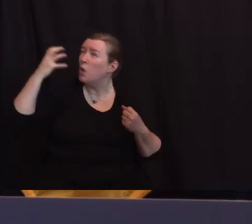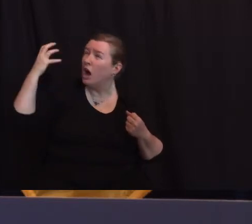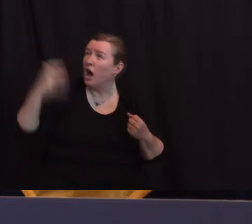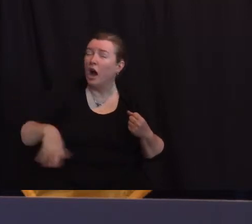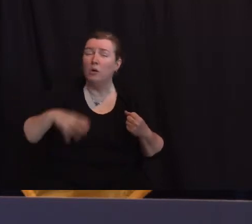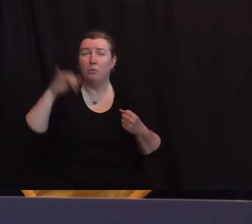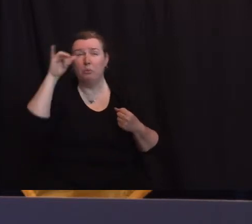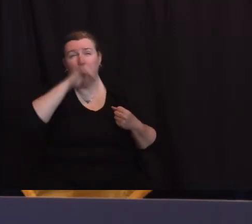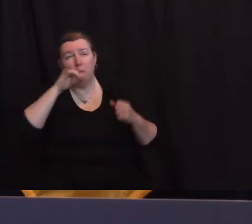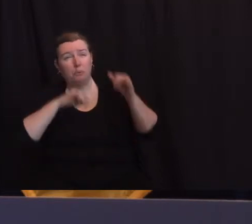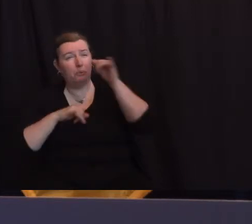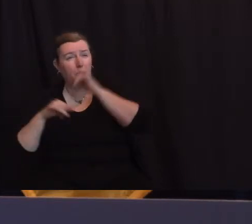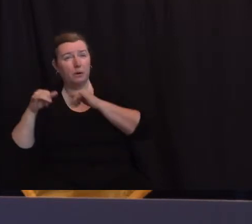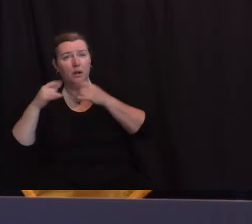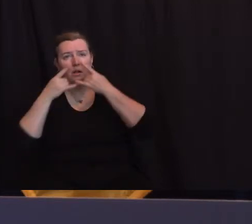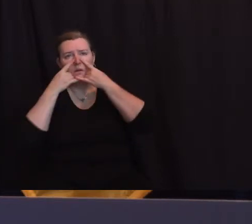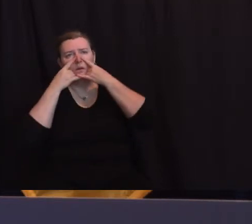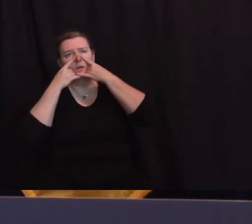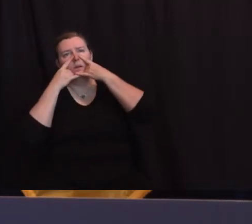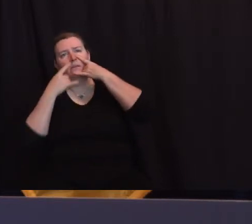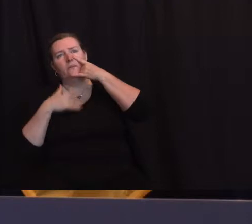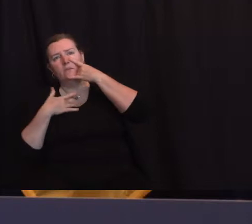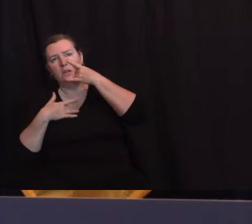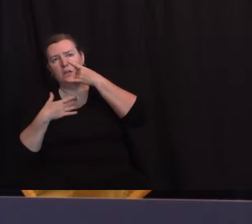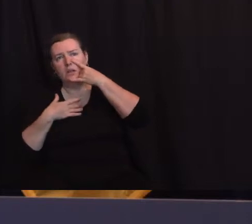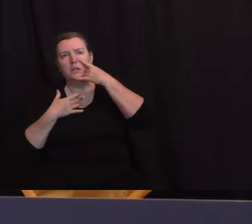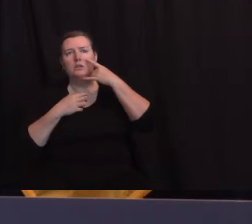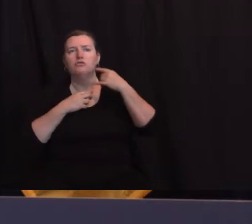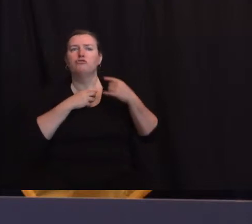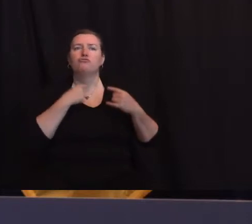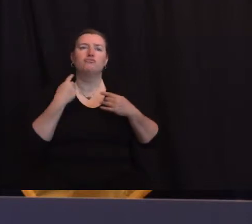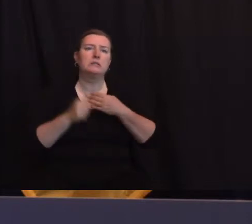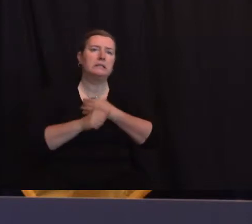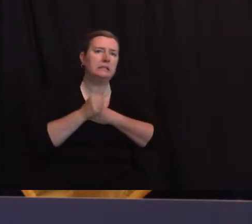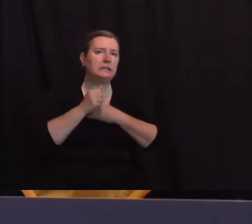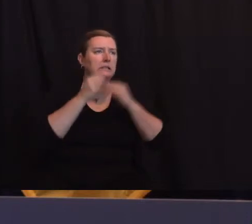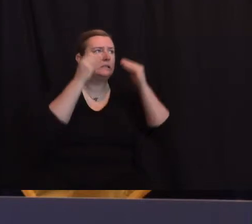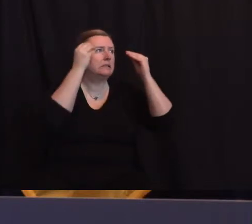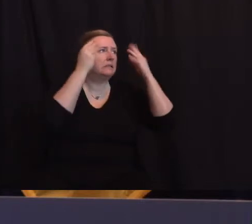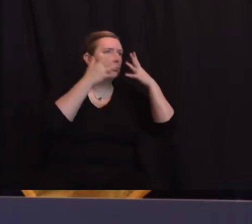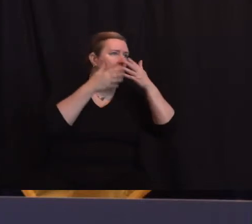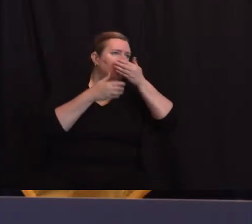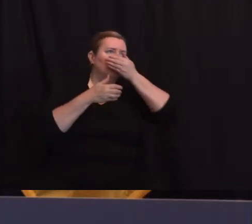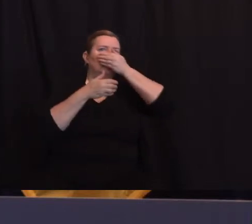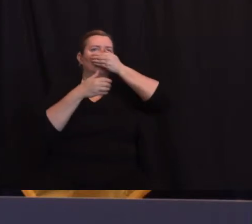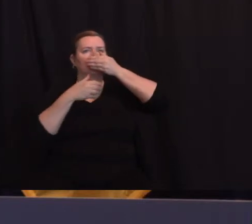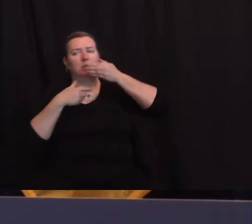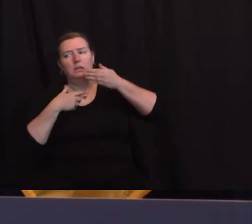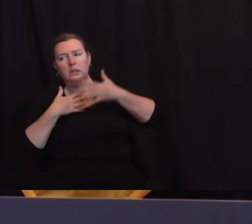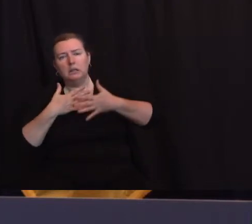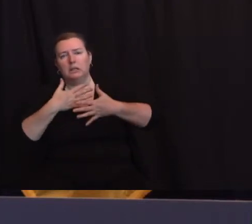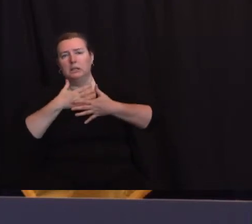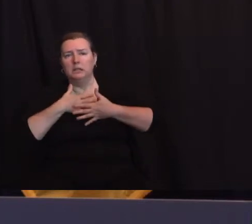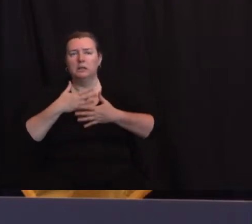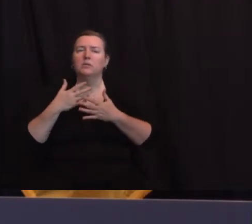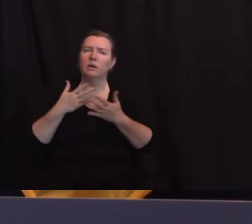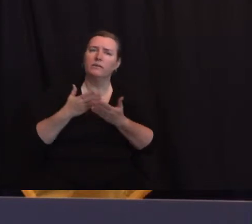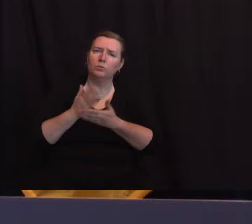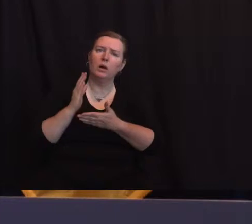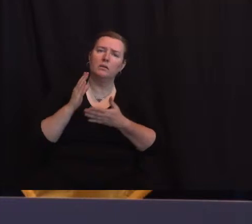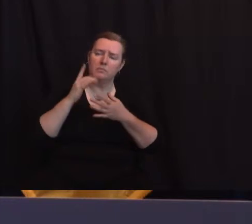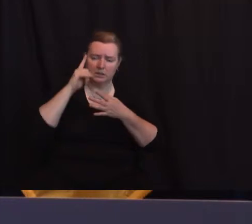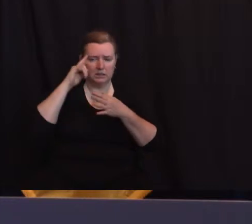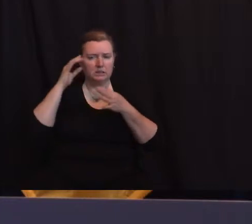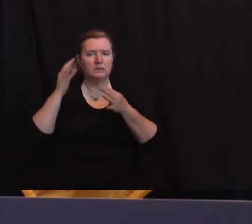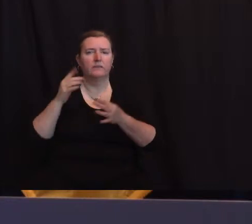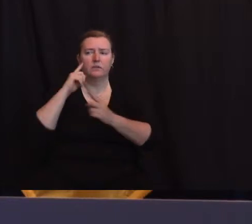would cause a health risk for kids or educators or staff, that they have the right to make that decision locally.